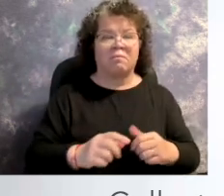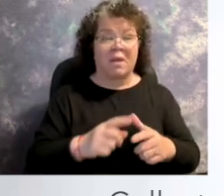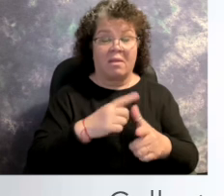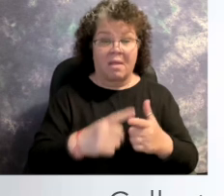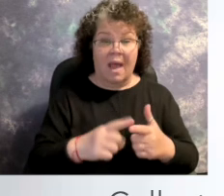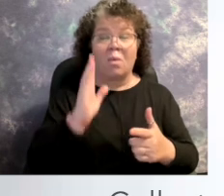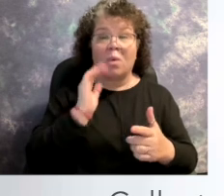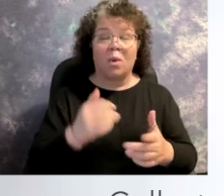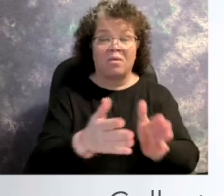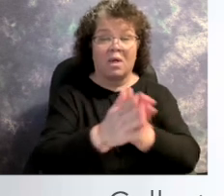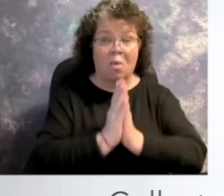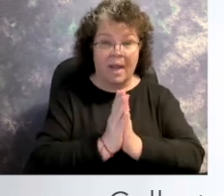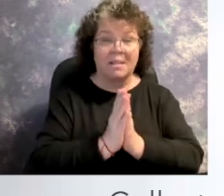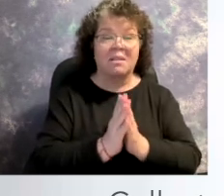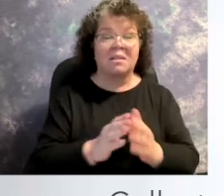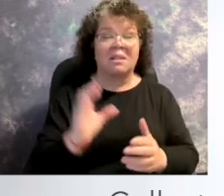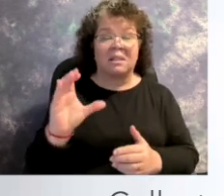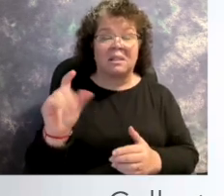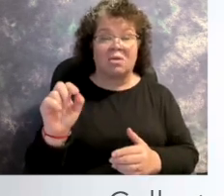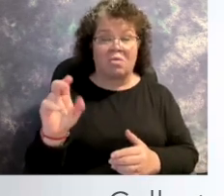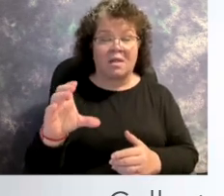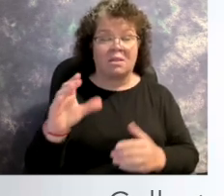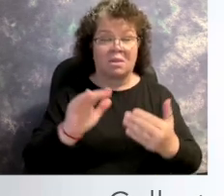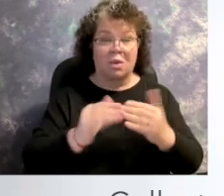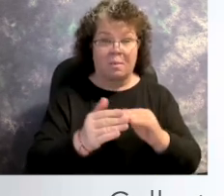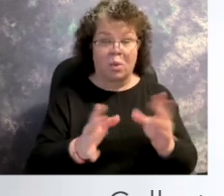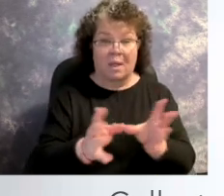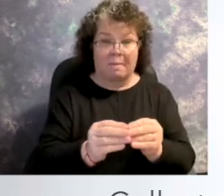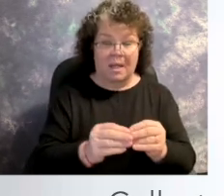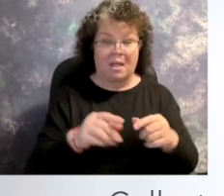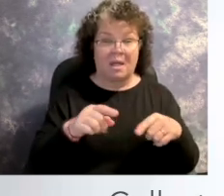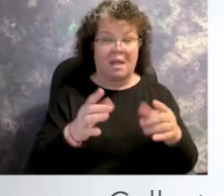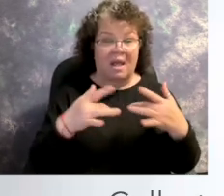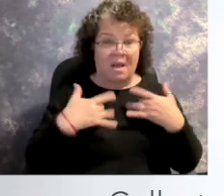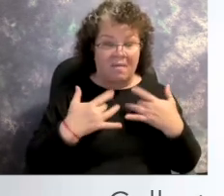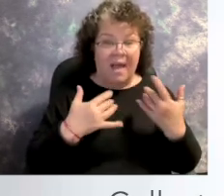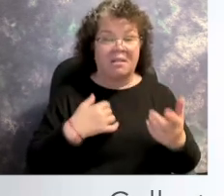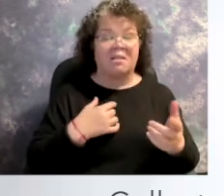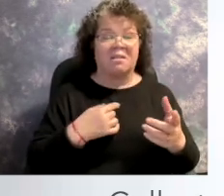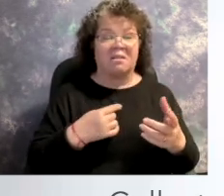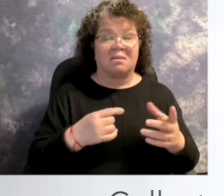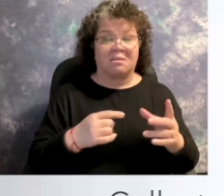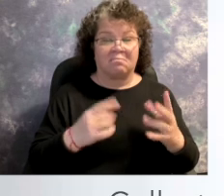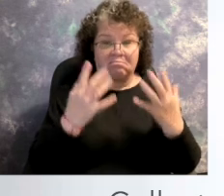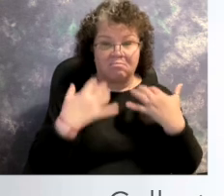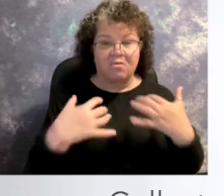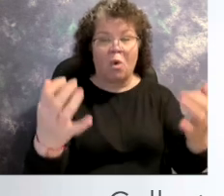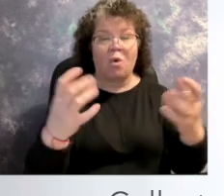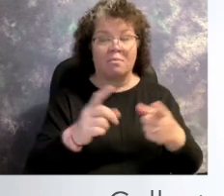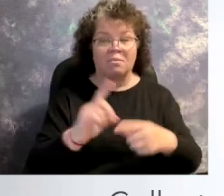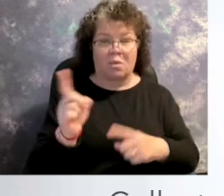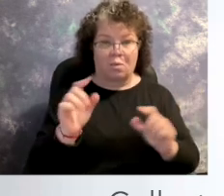community meetings, events, and forums for clean transportation and zero emission heavy duty vehicles. So we will definitely